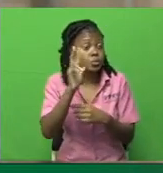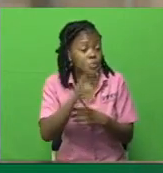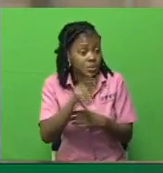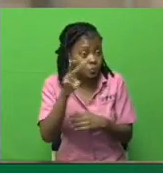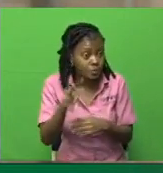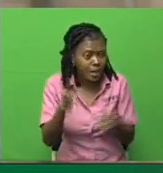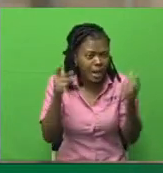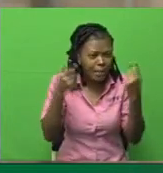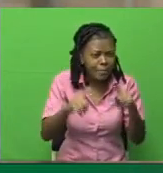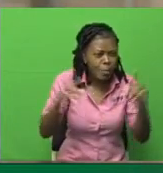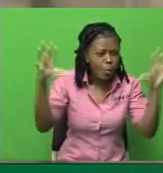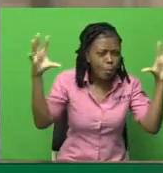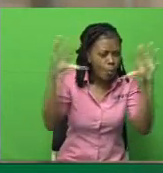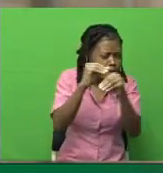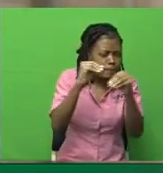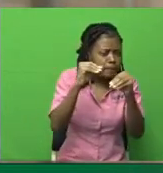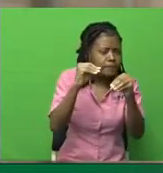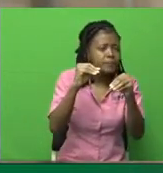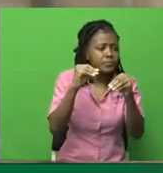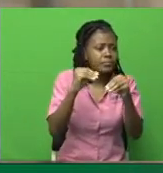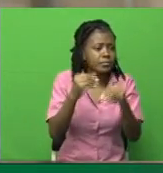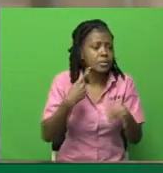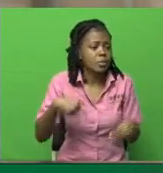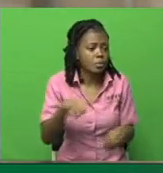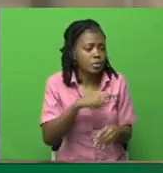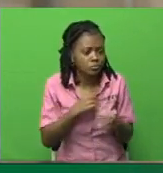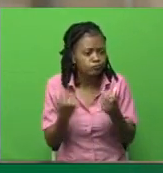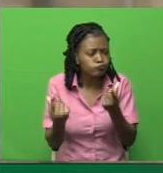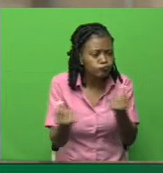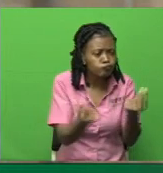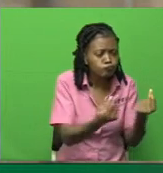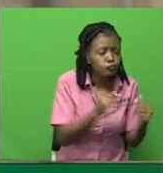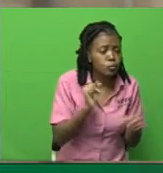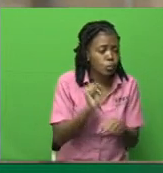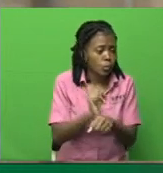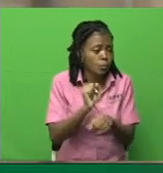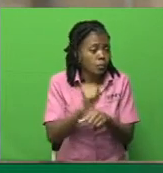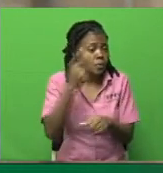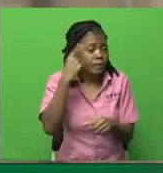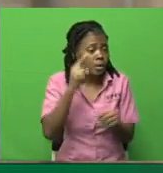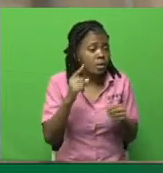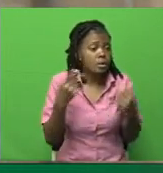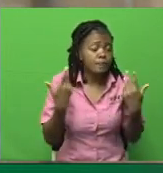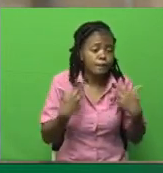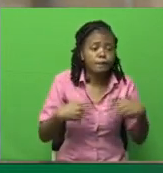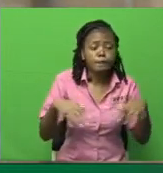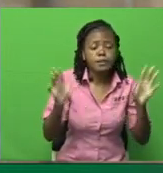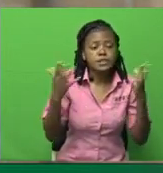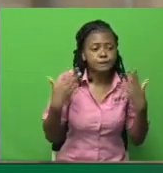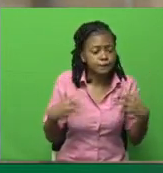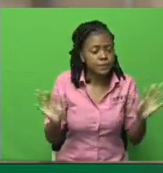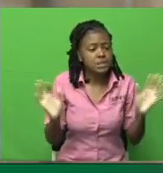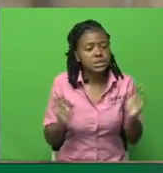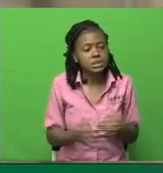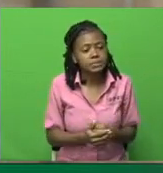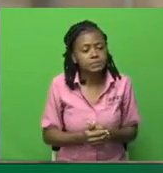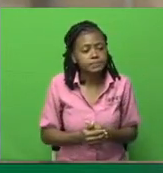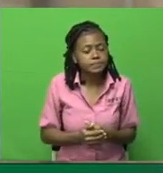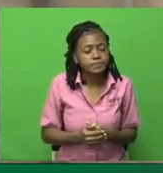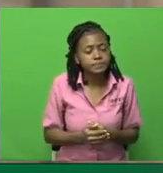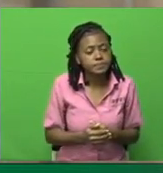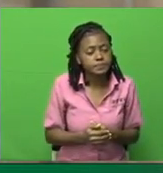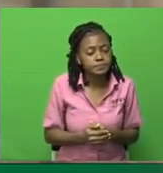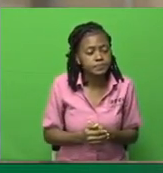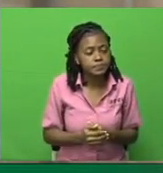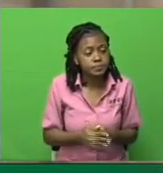commission has undertaken significant Works to expedite the completion of the second 220